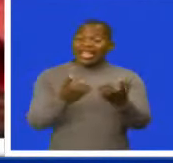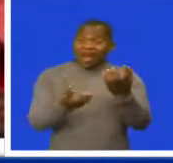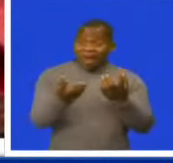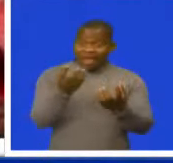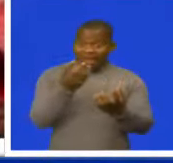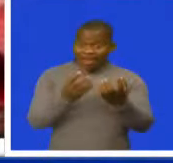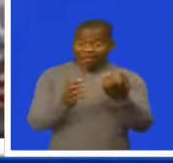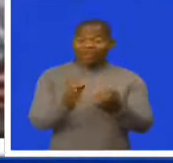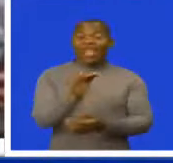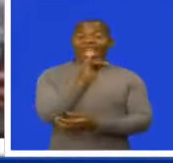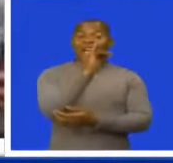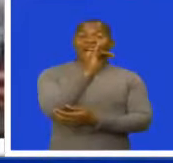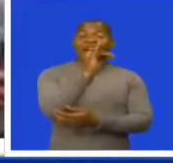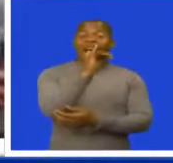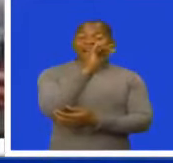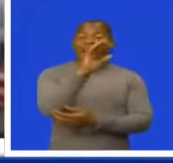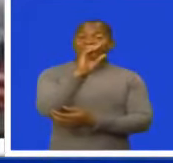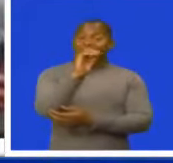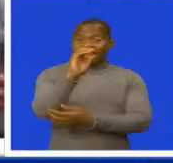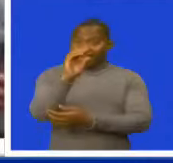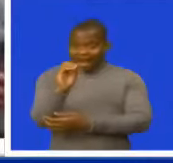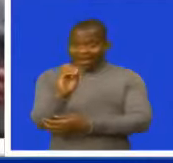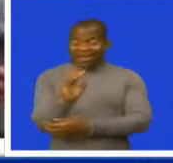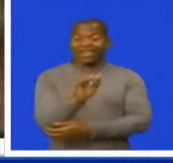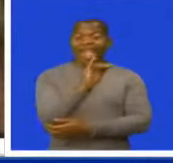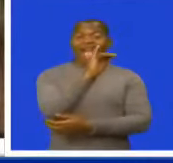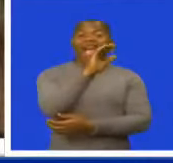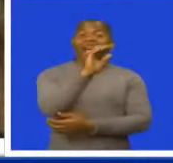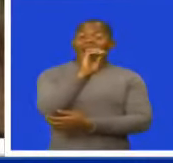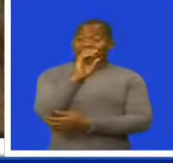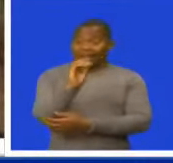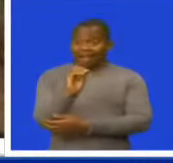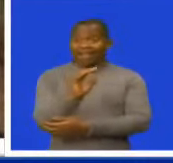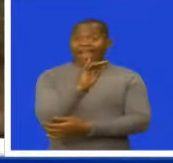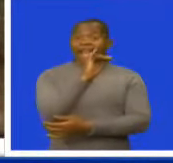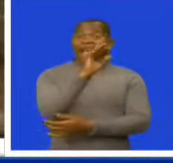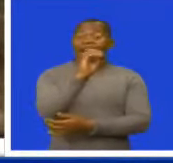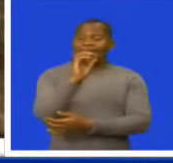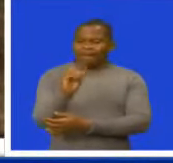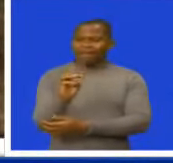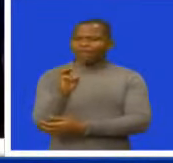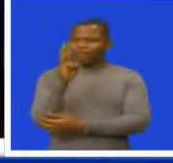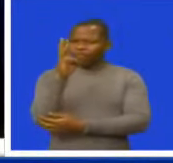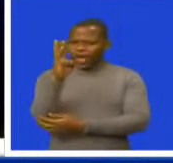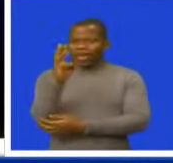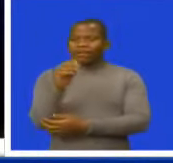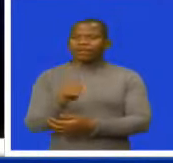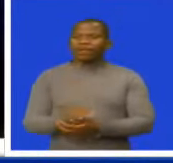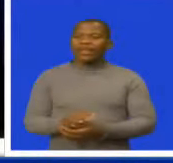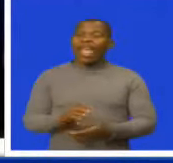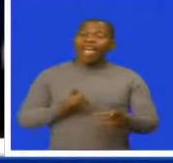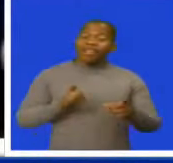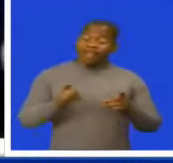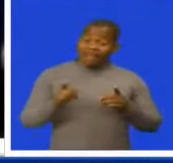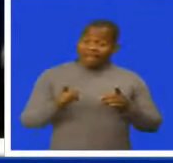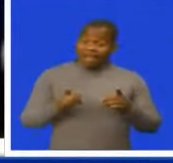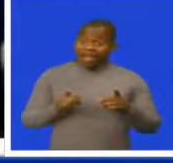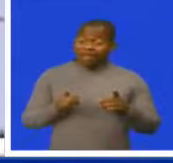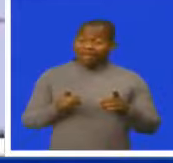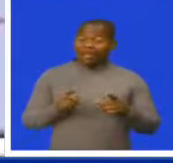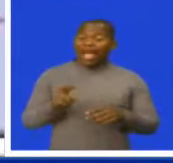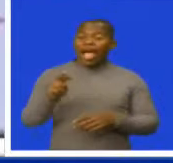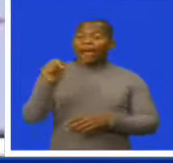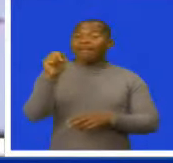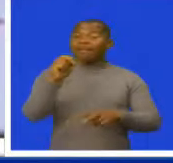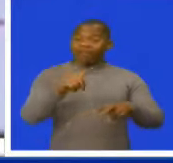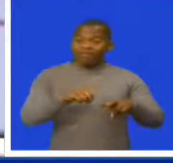wenhlangano yakaNature Khanya Mabuza uthi igungu tekusekelana emimangweni ipheceledi ema support group adlala inzima lebandi